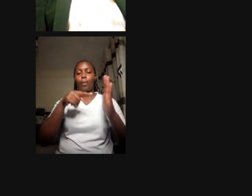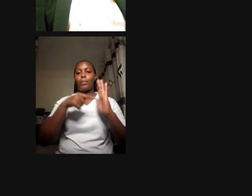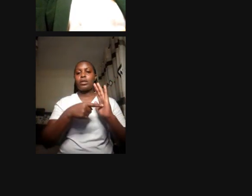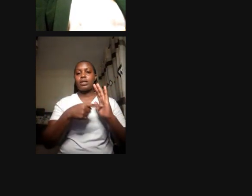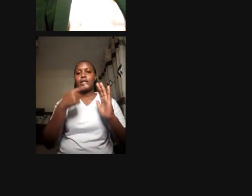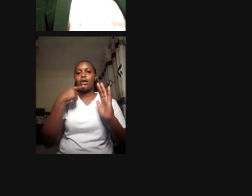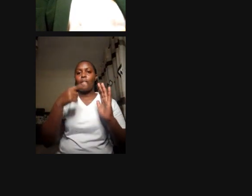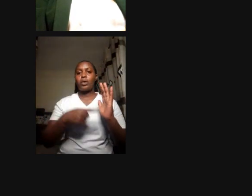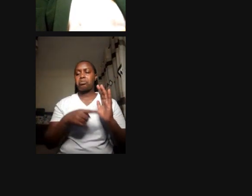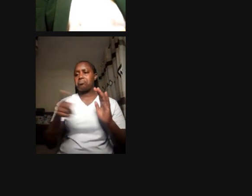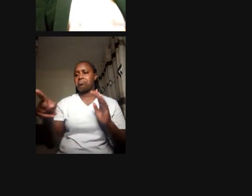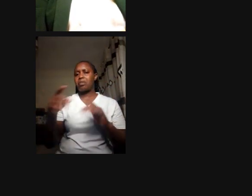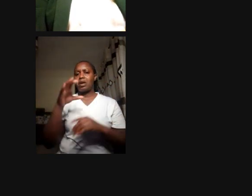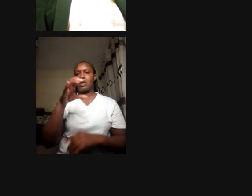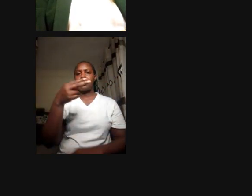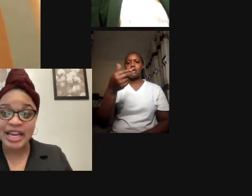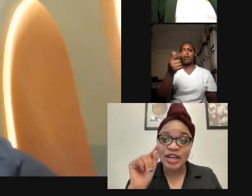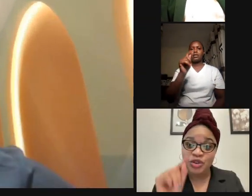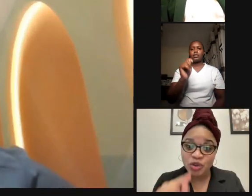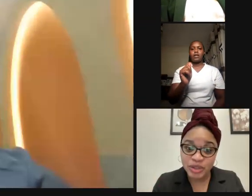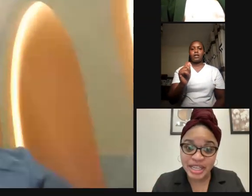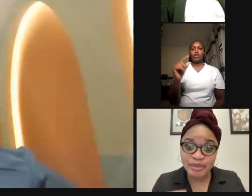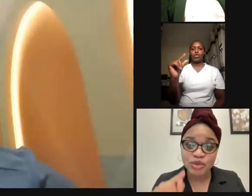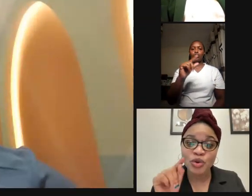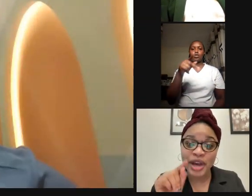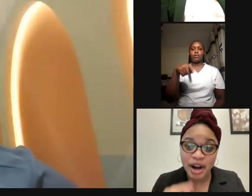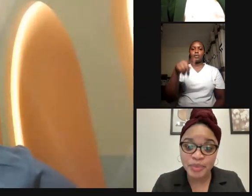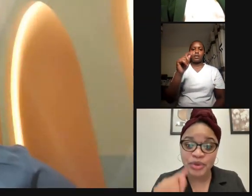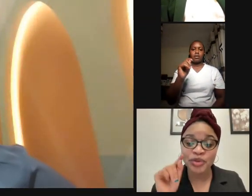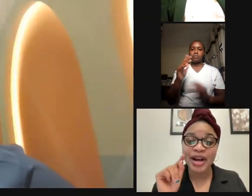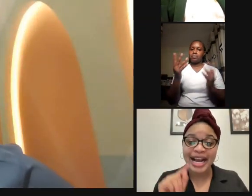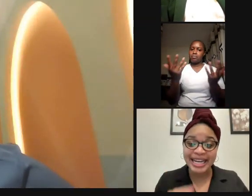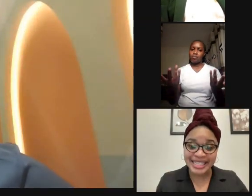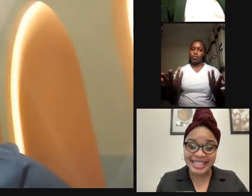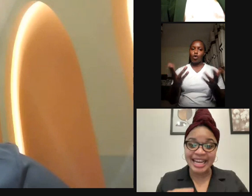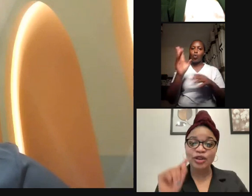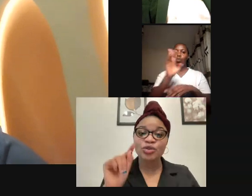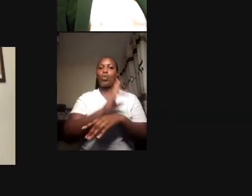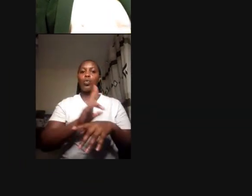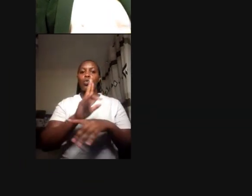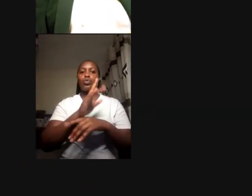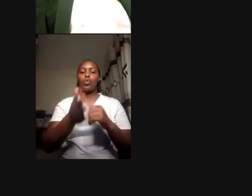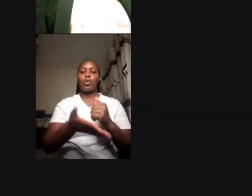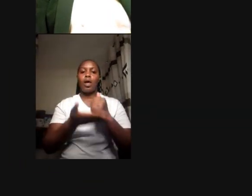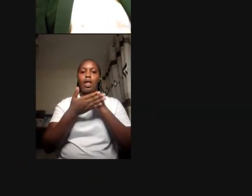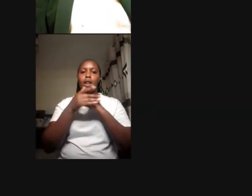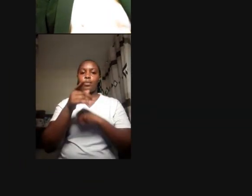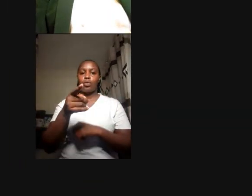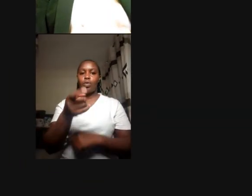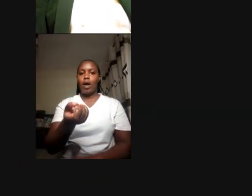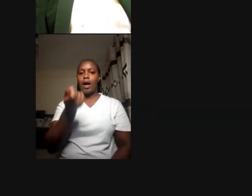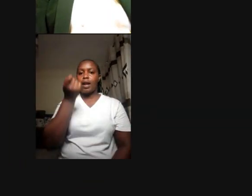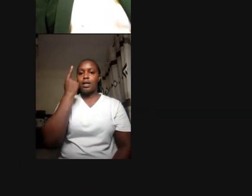It doesn't mean that you don't have to add your words. Use them to help you understand how to create the content, understand how you can beat